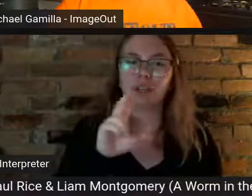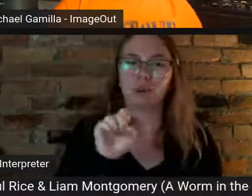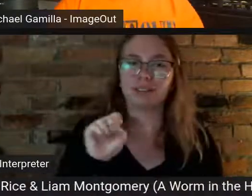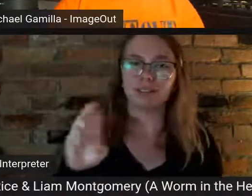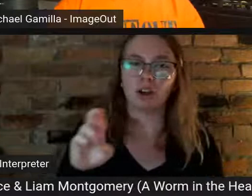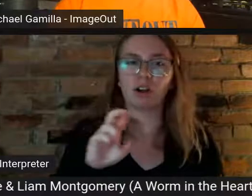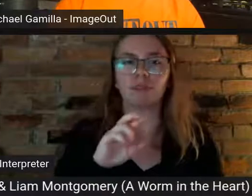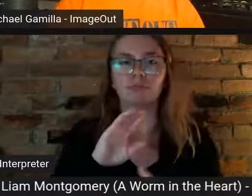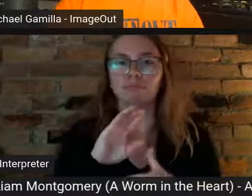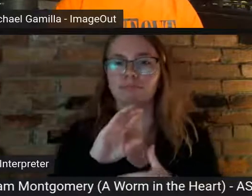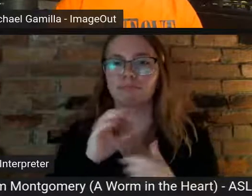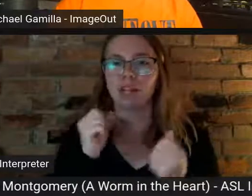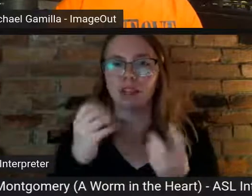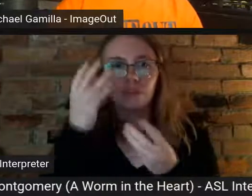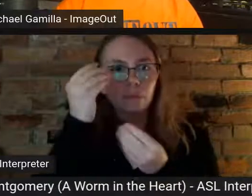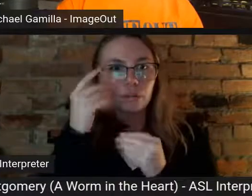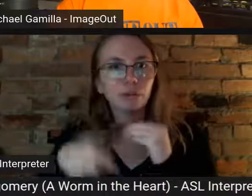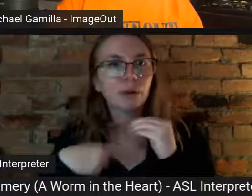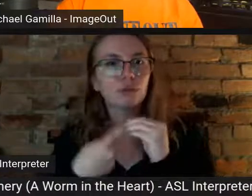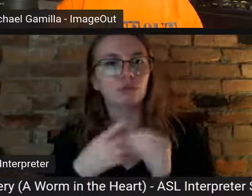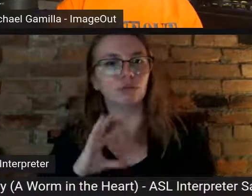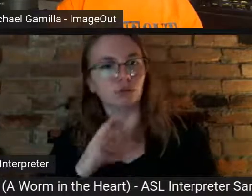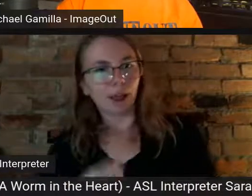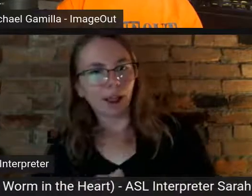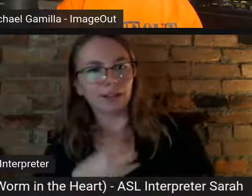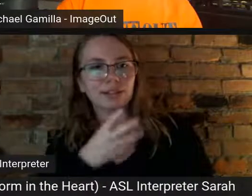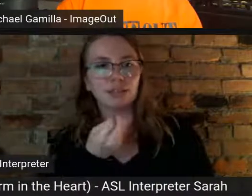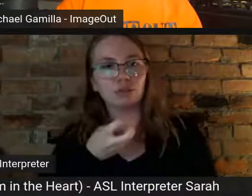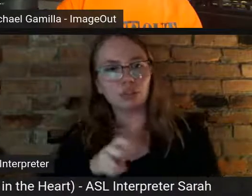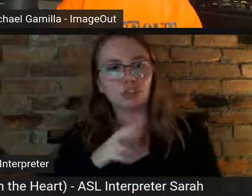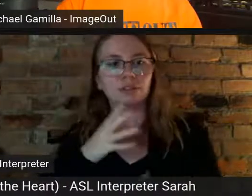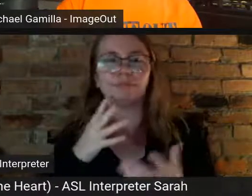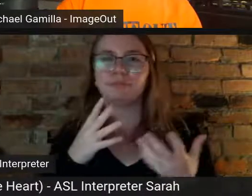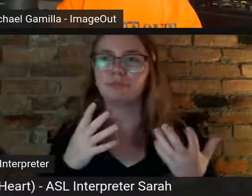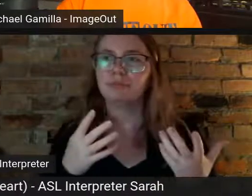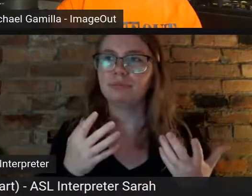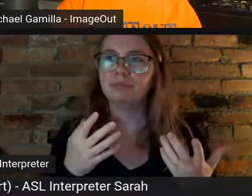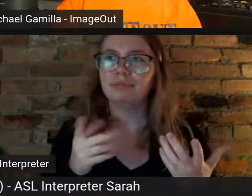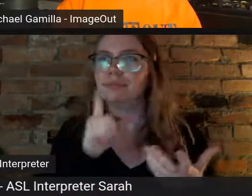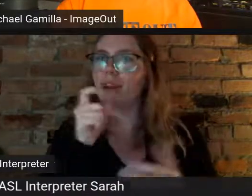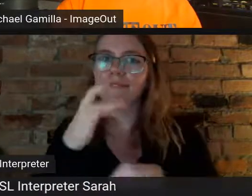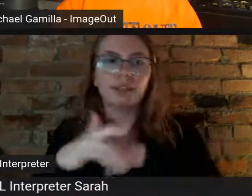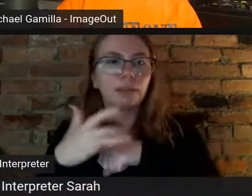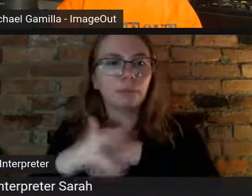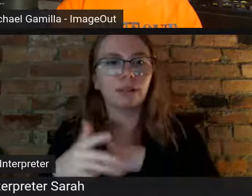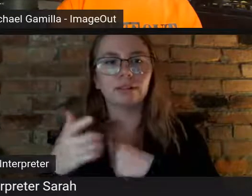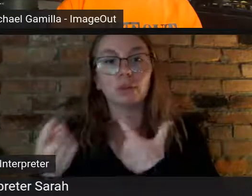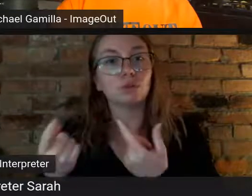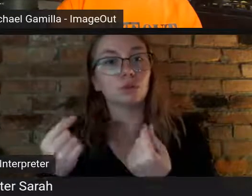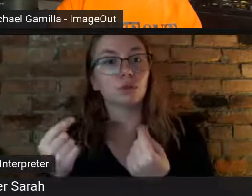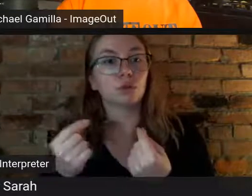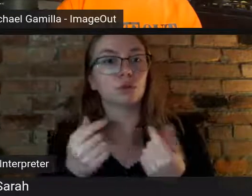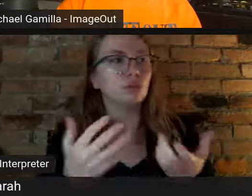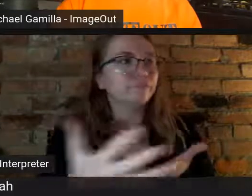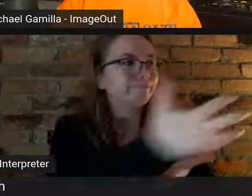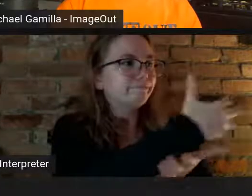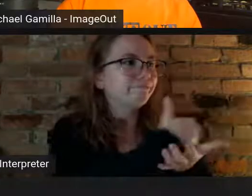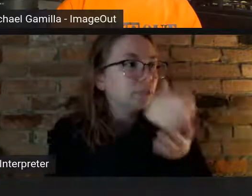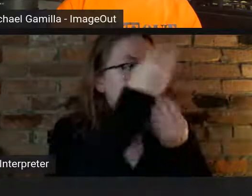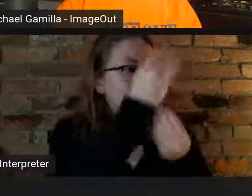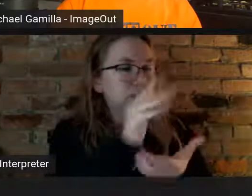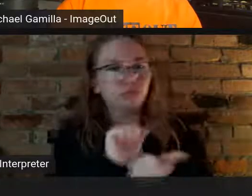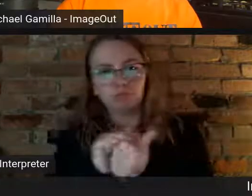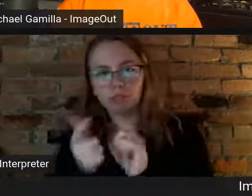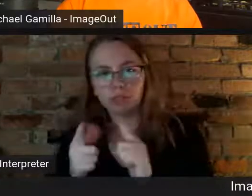trans identity was not available. And so she was really responsible for bringing a lot of the information to the forefront in Russia. She is a huge pillar